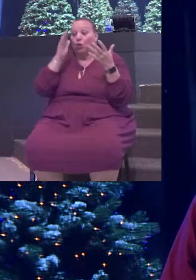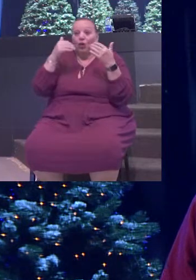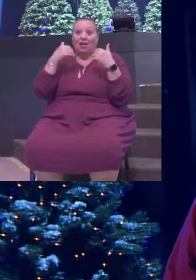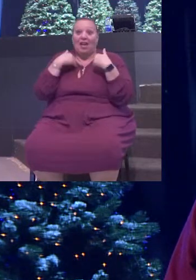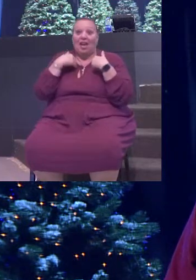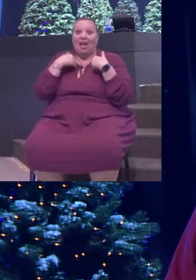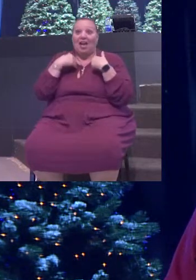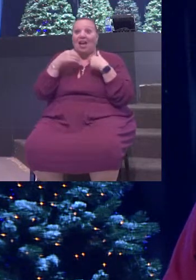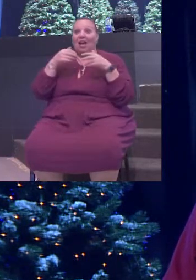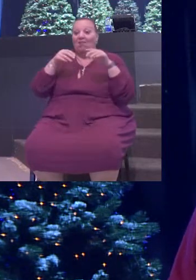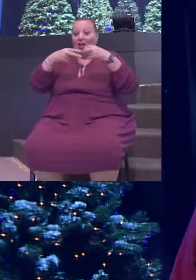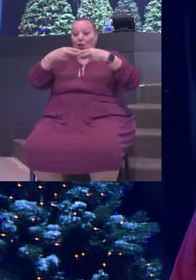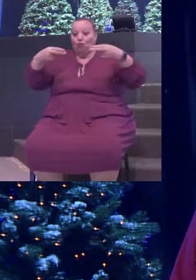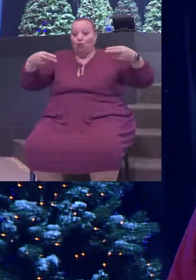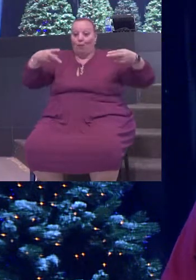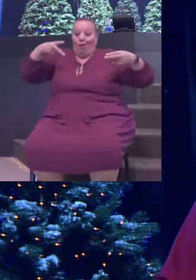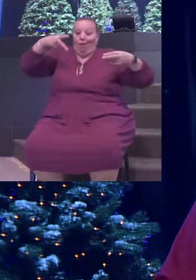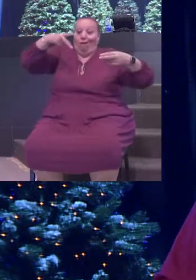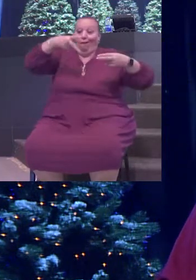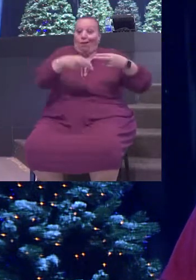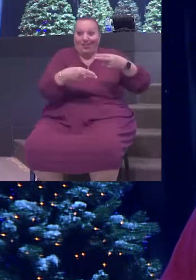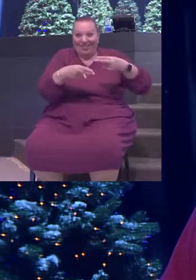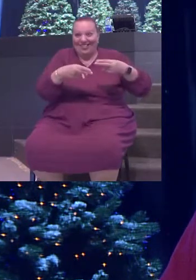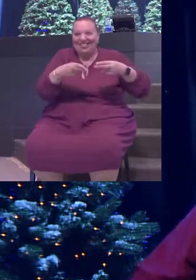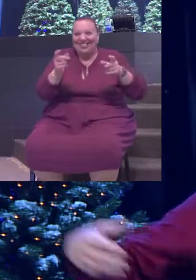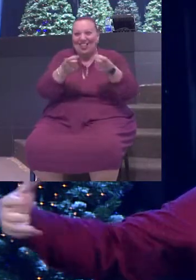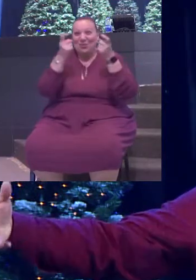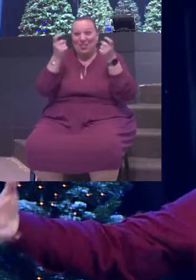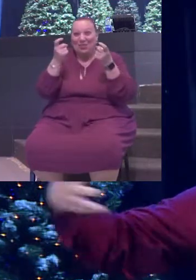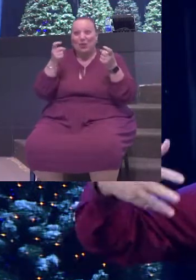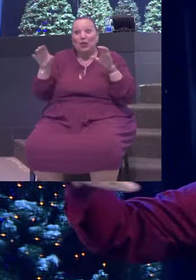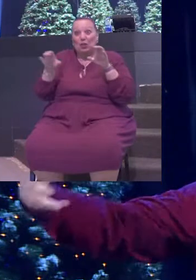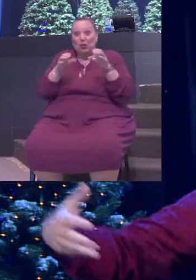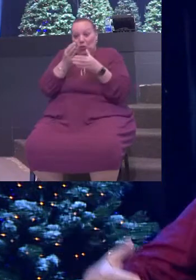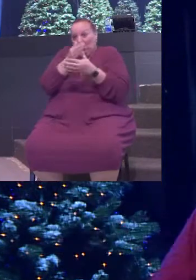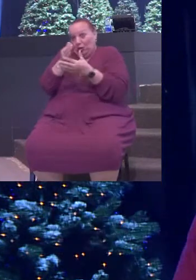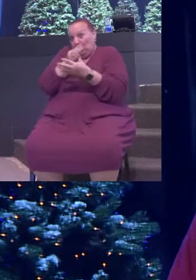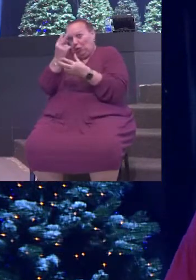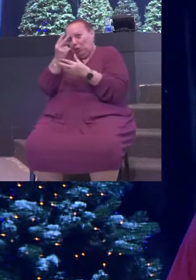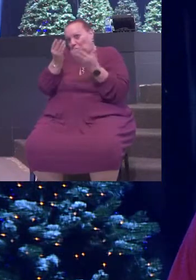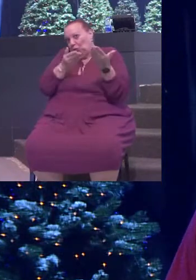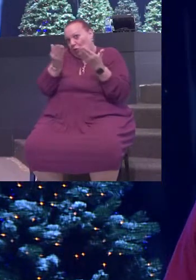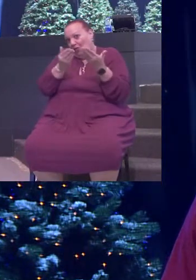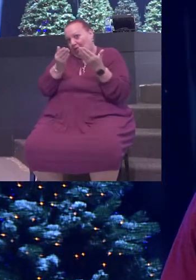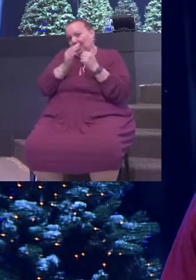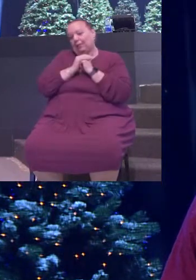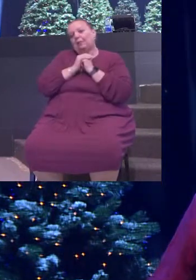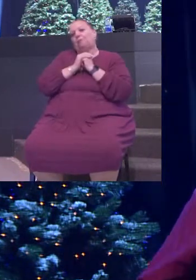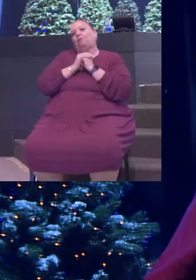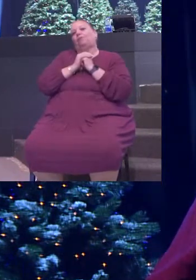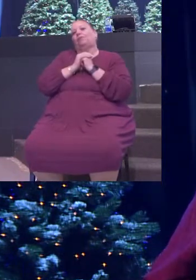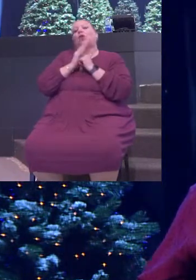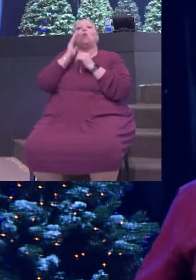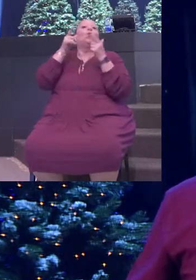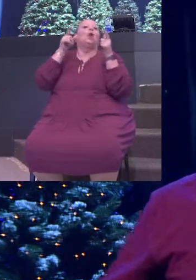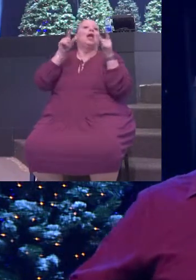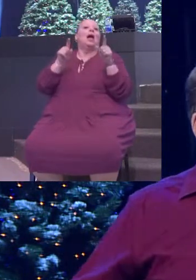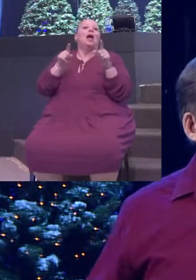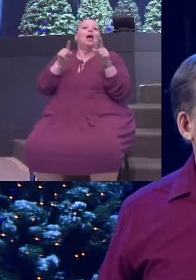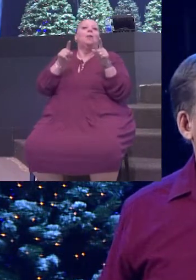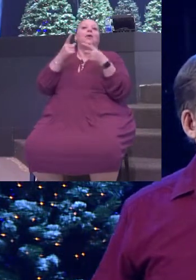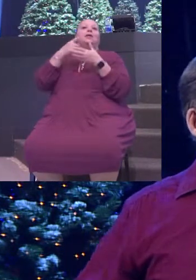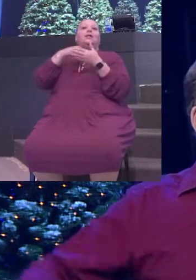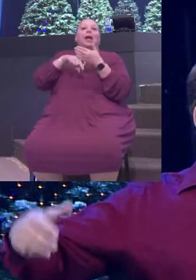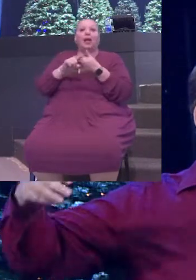a ribbon-cutting event, a ribbon-cutting ceremony. We're going to do it between the two services, and so what's going to happen